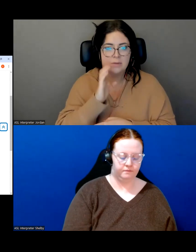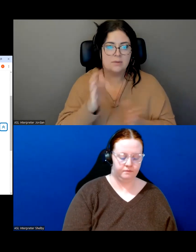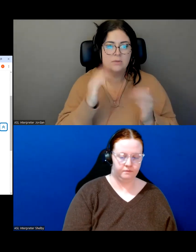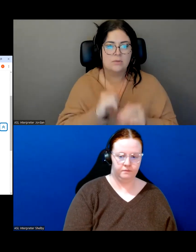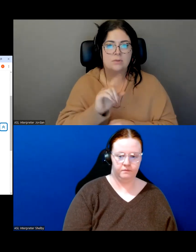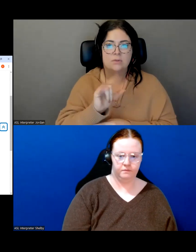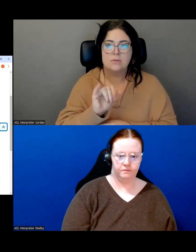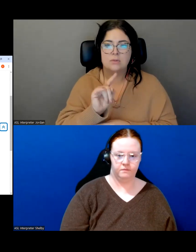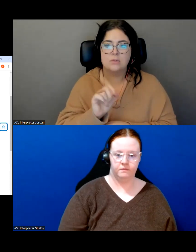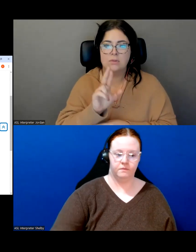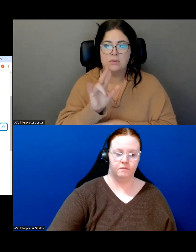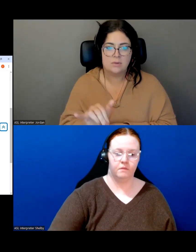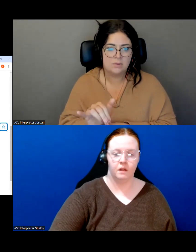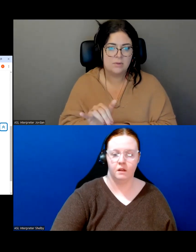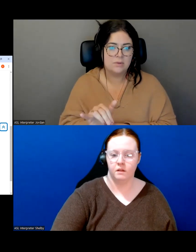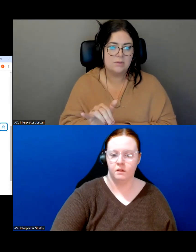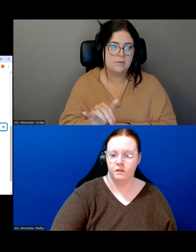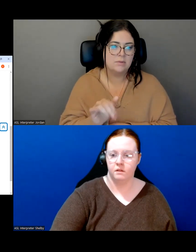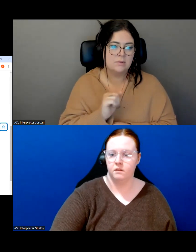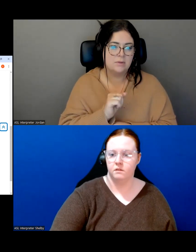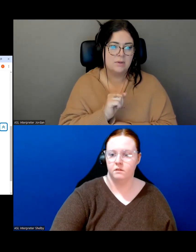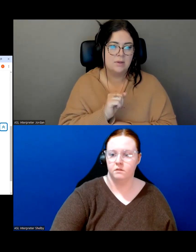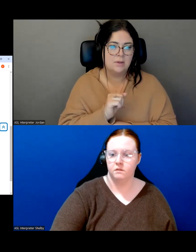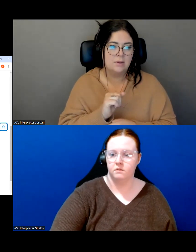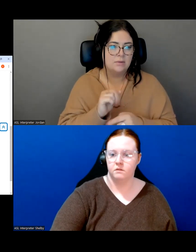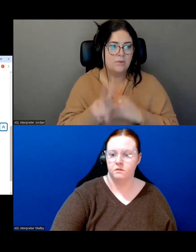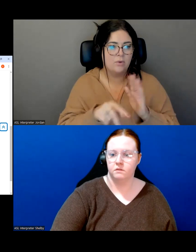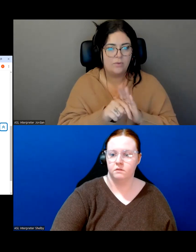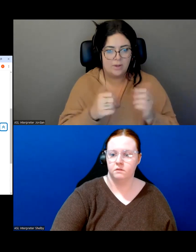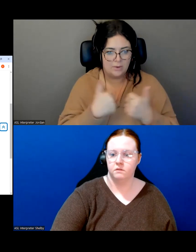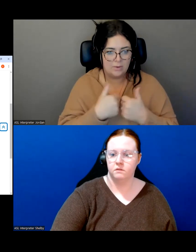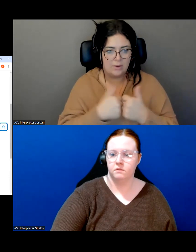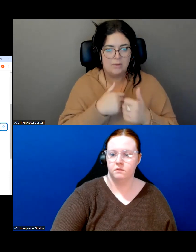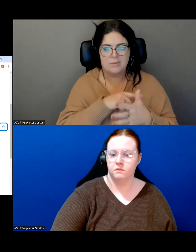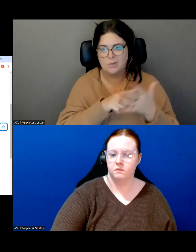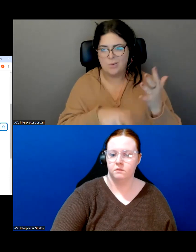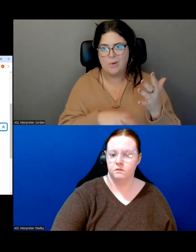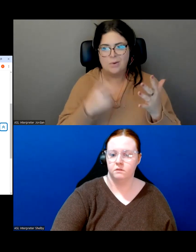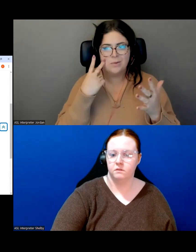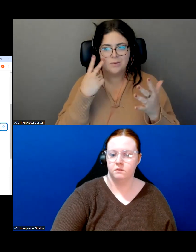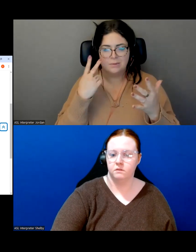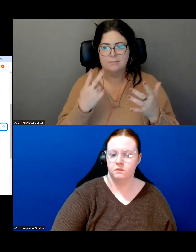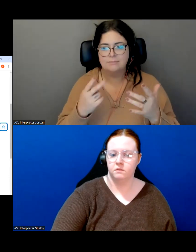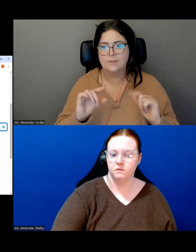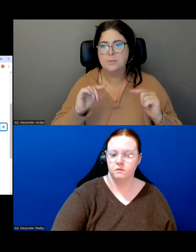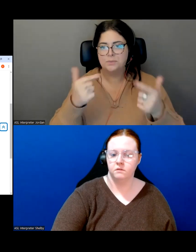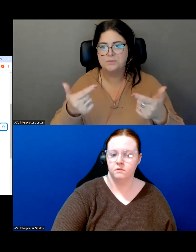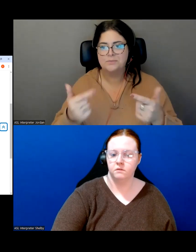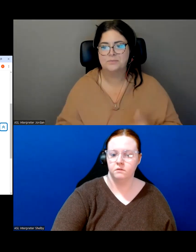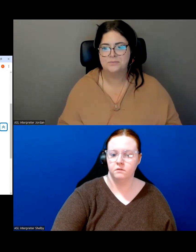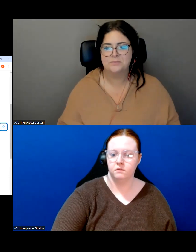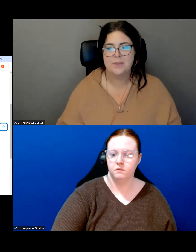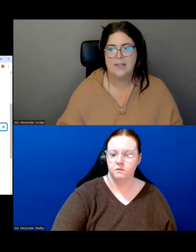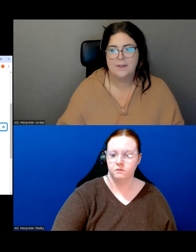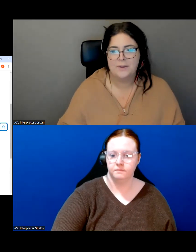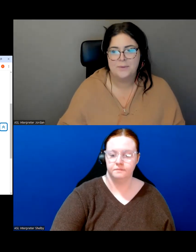guides, multilingual library resources, video games and board games. So Can I, let's check. Oh, yeah. can I ask